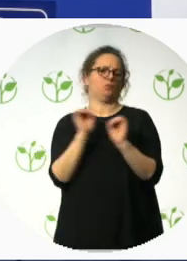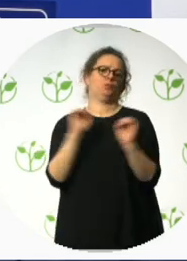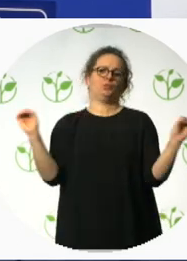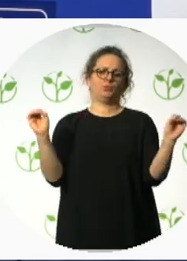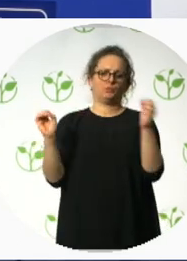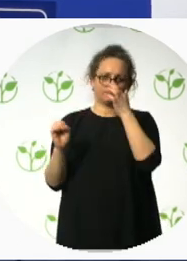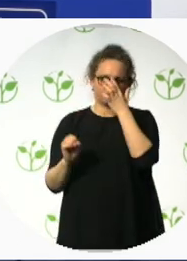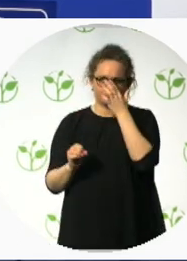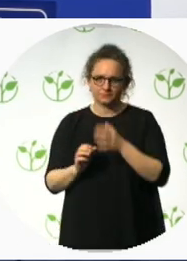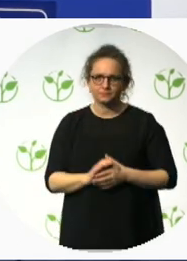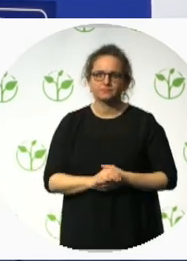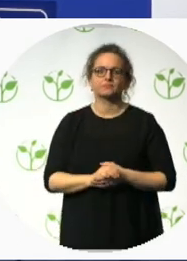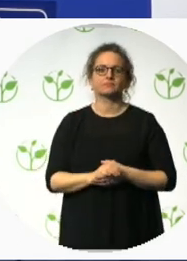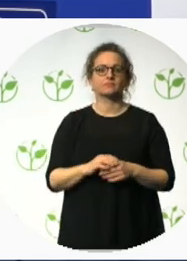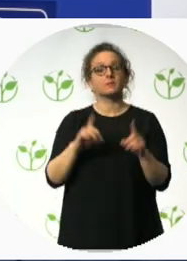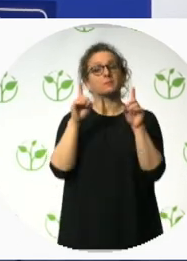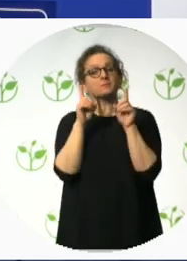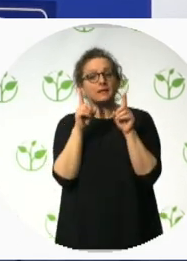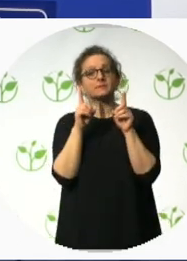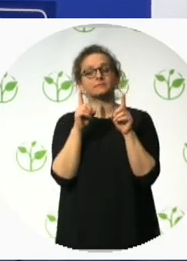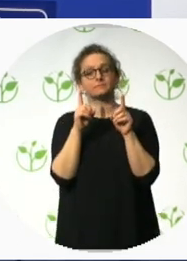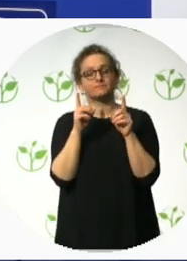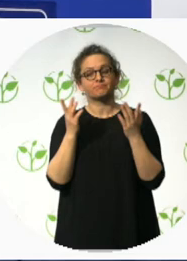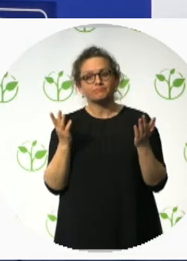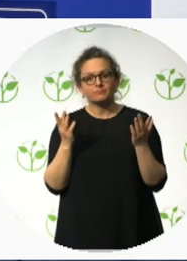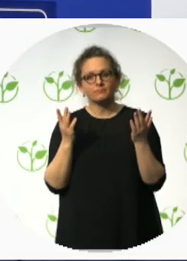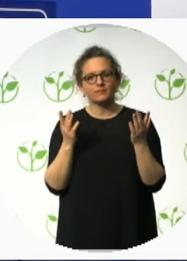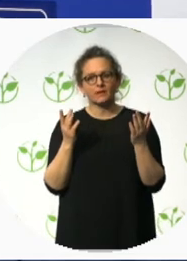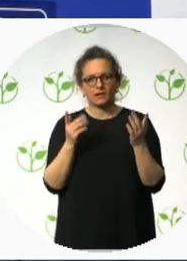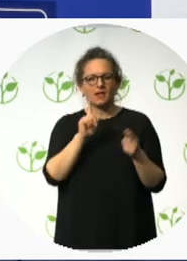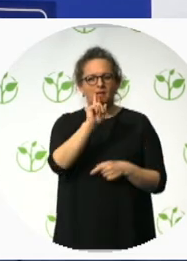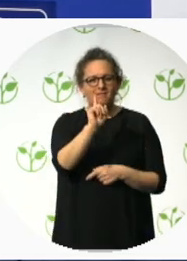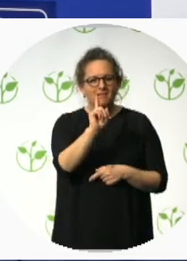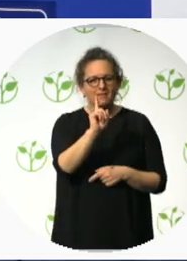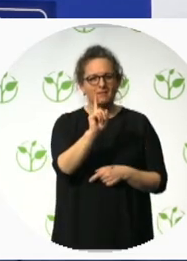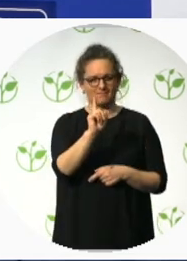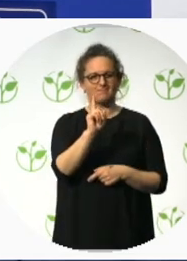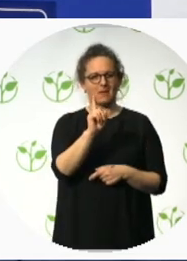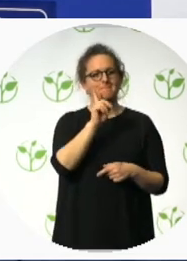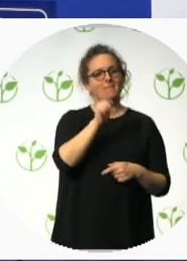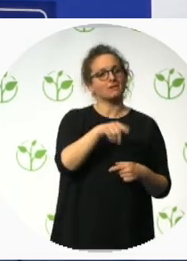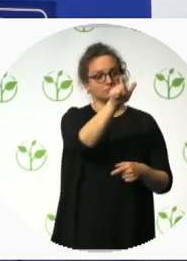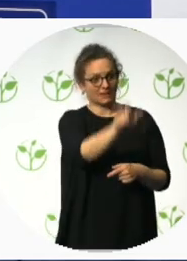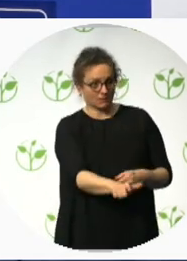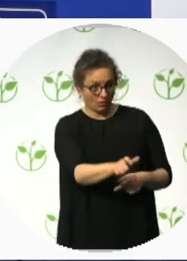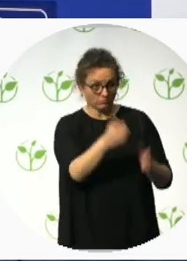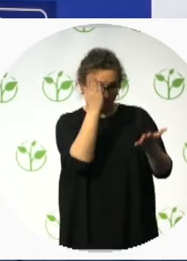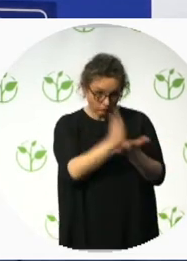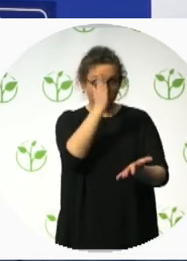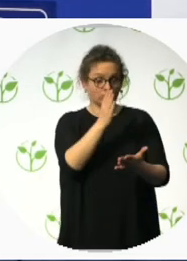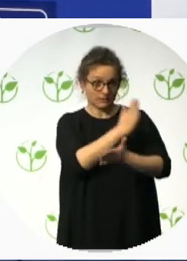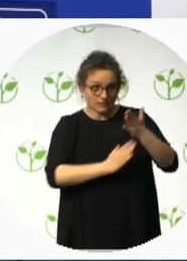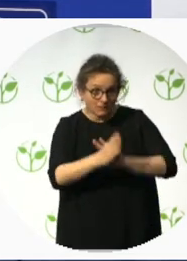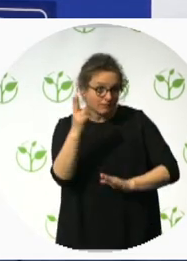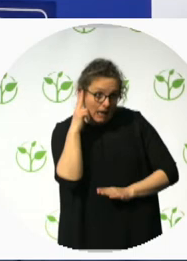have to have that documented before they get into higher education. And it's not financially dependent upon,